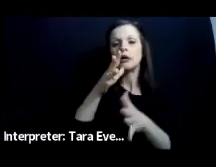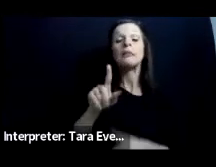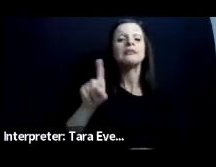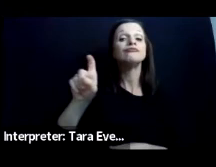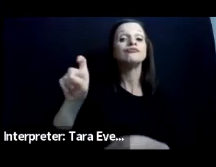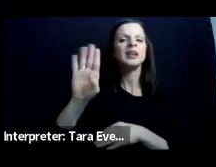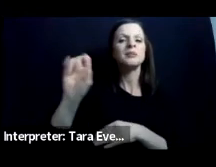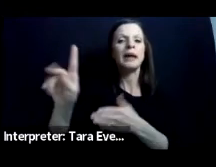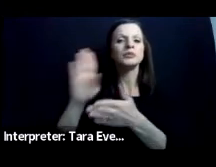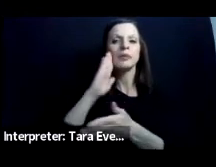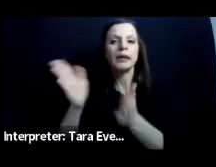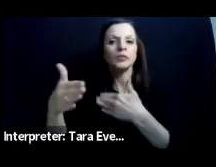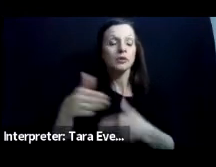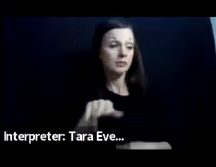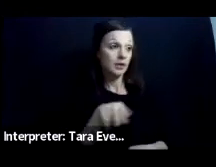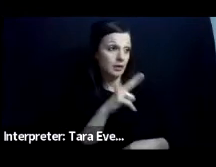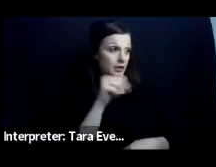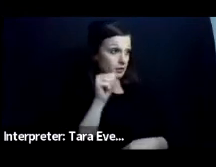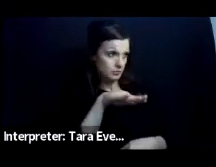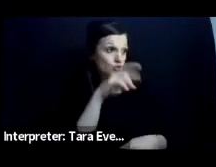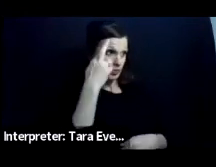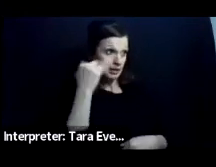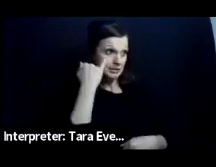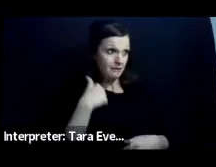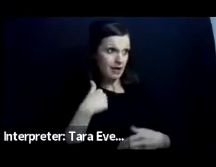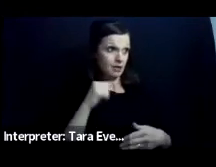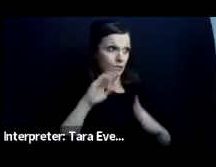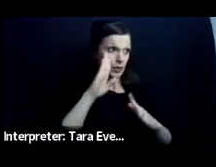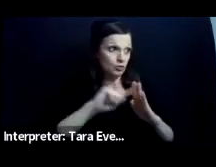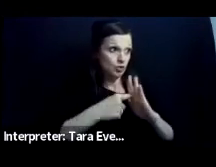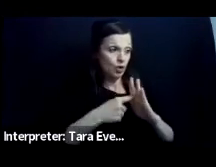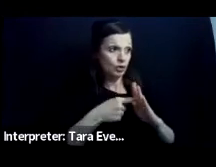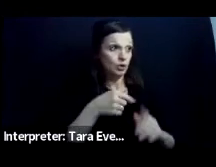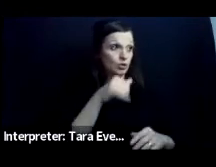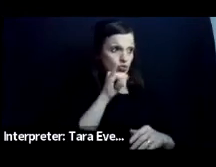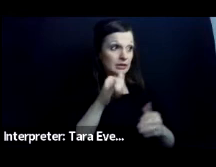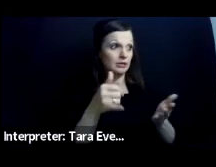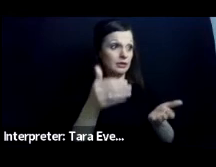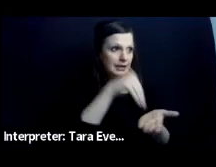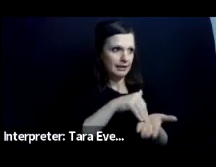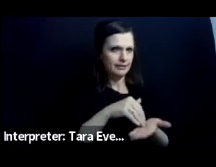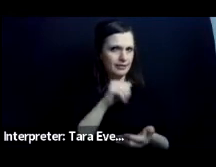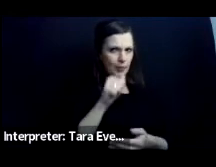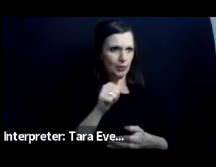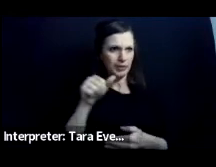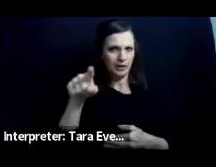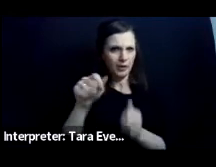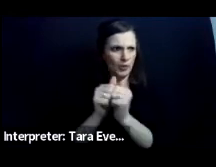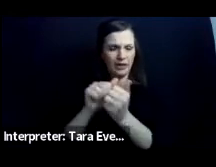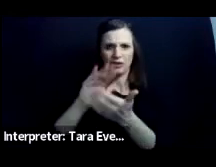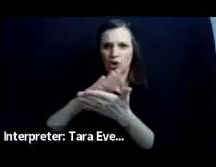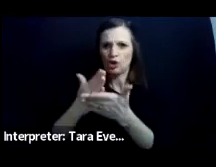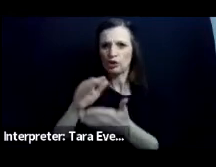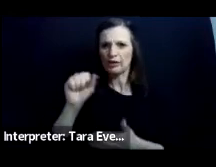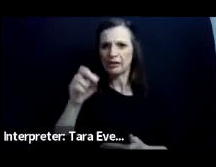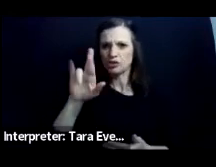said, "You do realize that if I'm going to start drinking again, it is definitely not going to be with Reese's cooking sherry that's probably already turned to vinegar. Thank